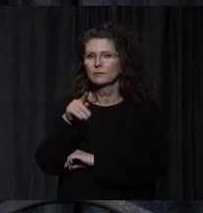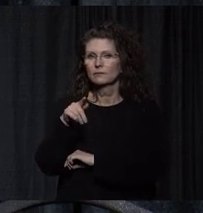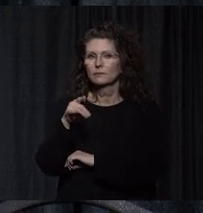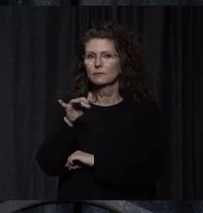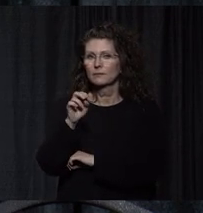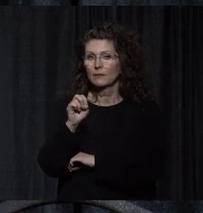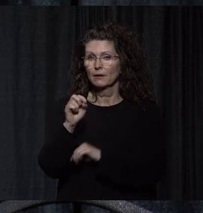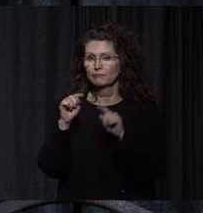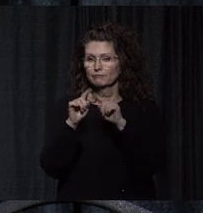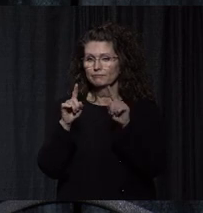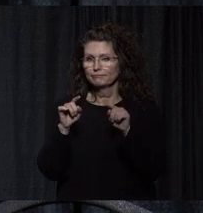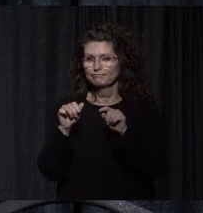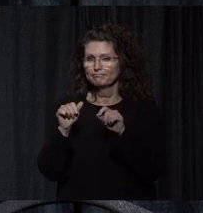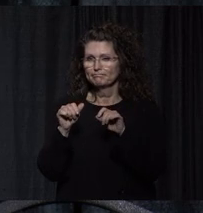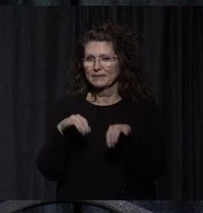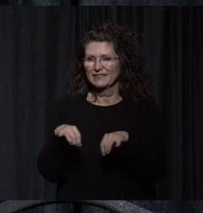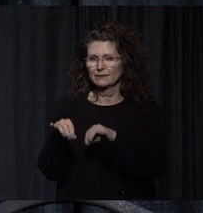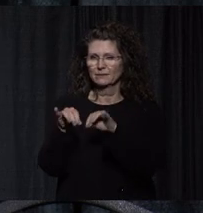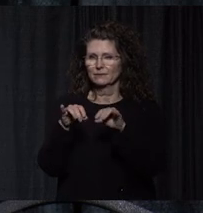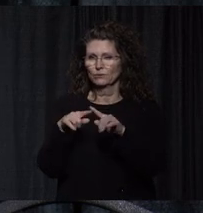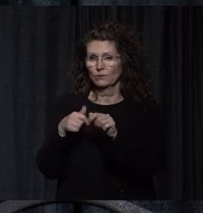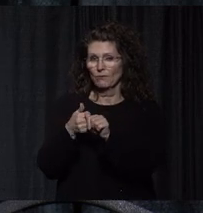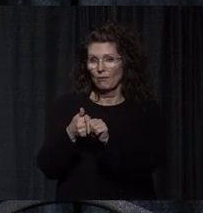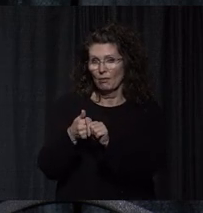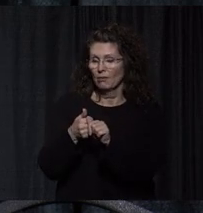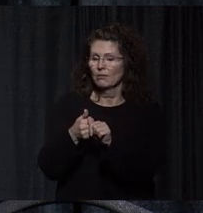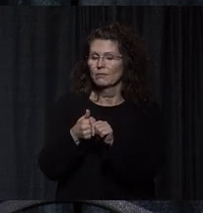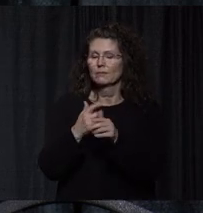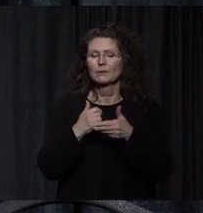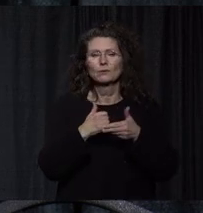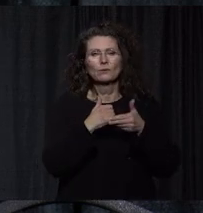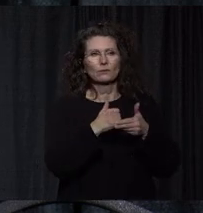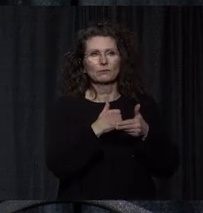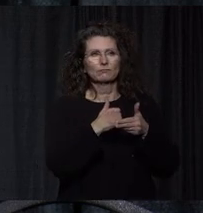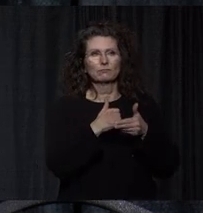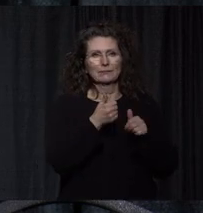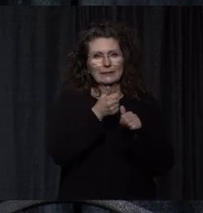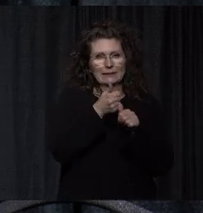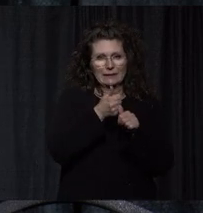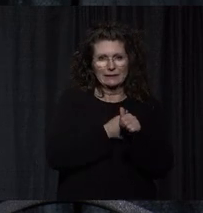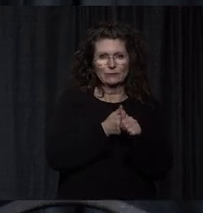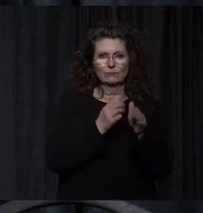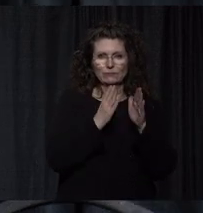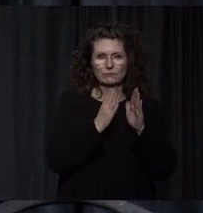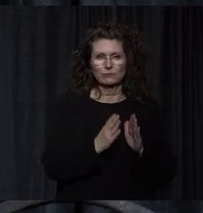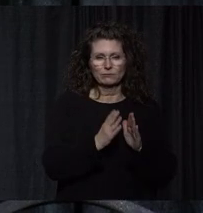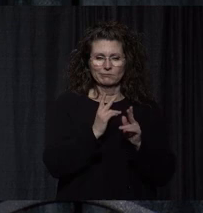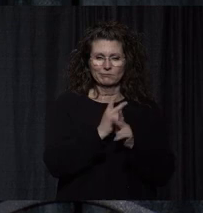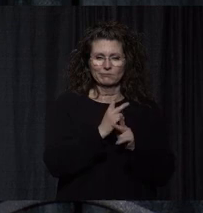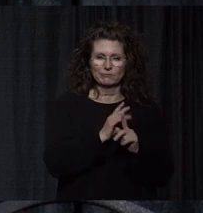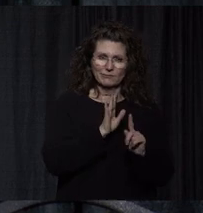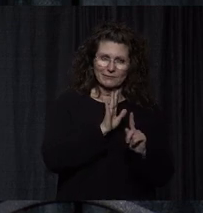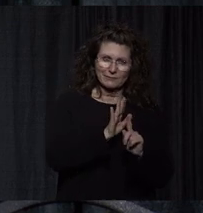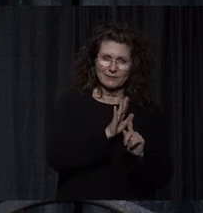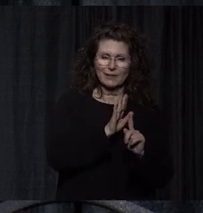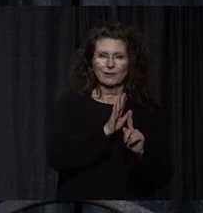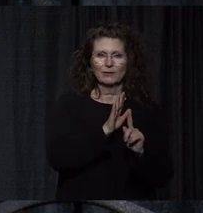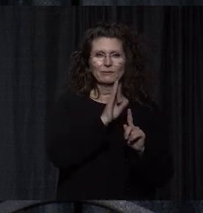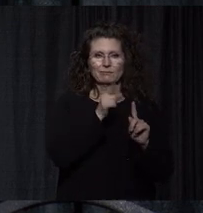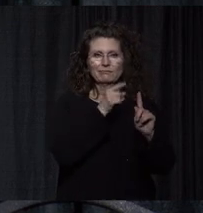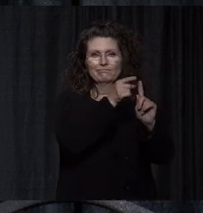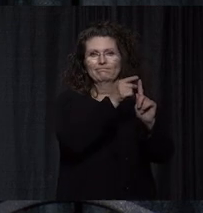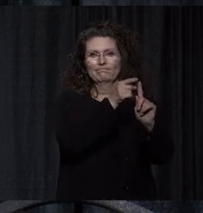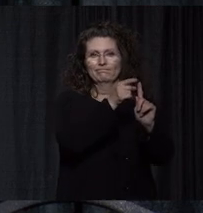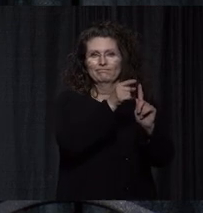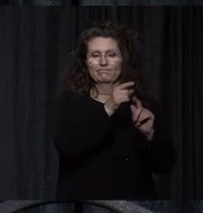supporting folks to figure out their paths and hopefully